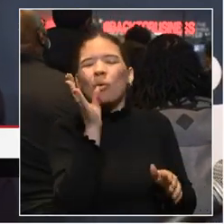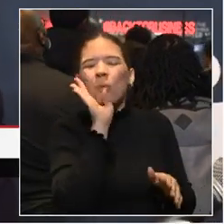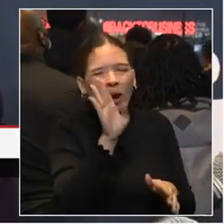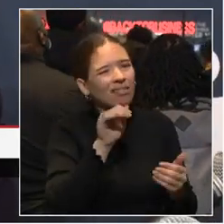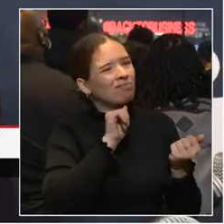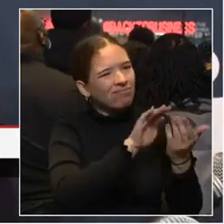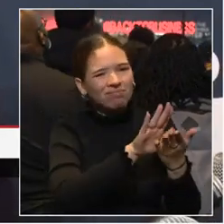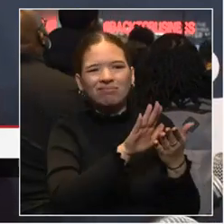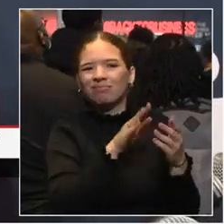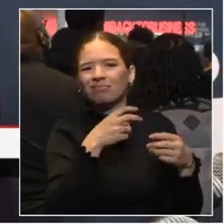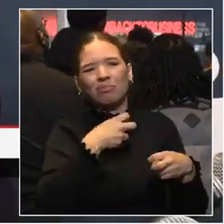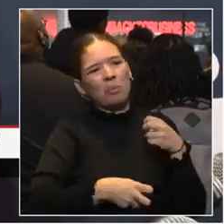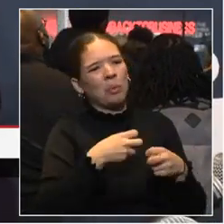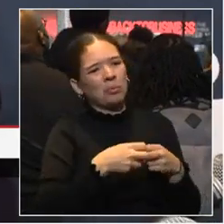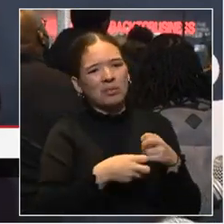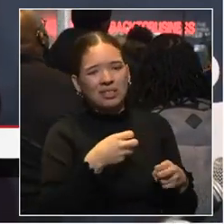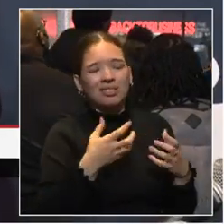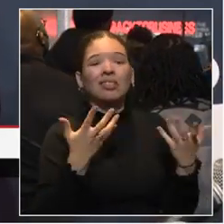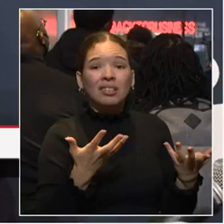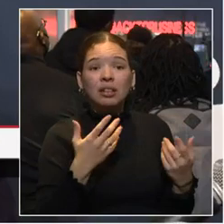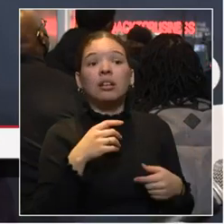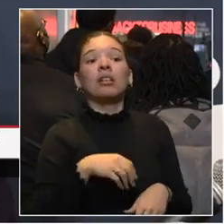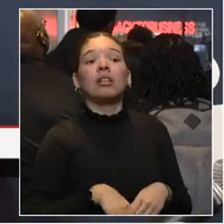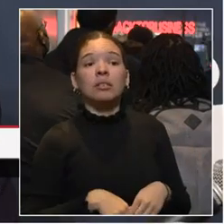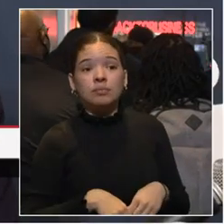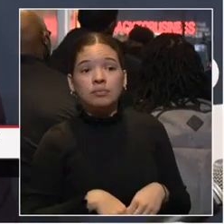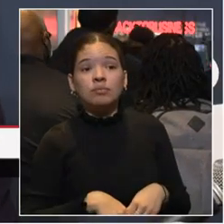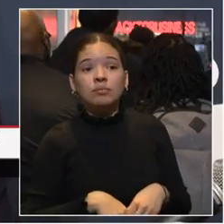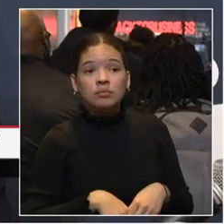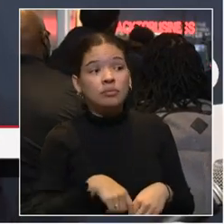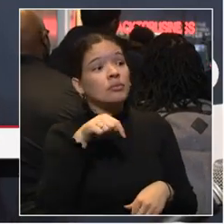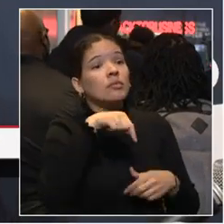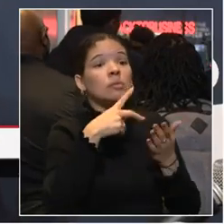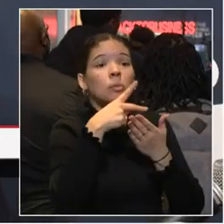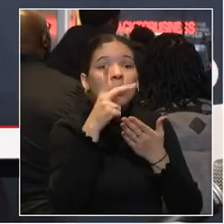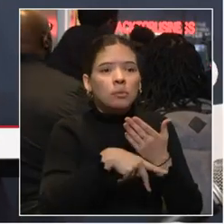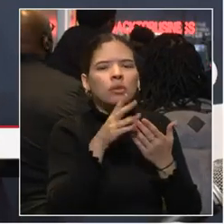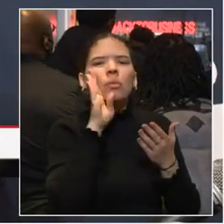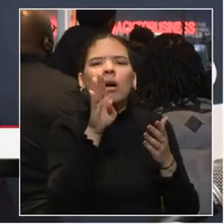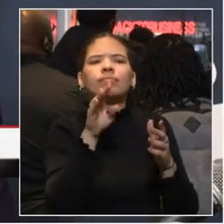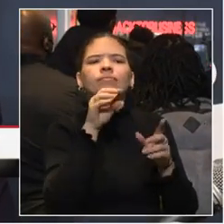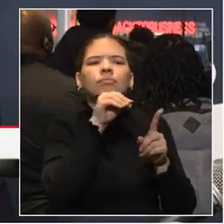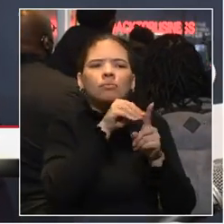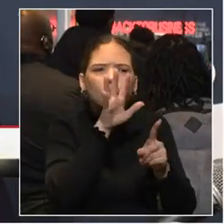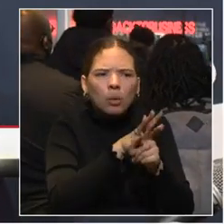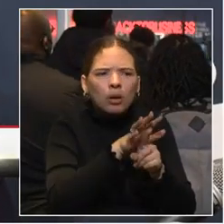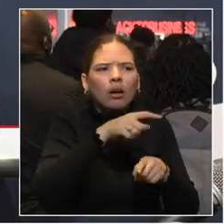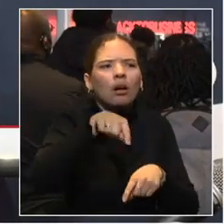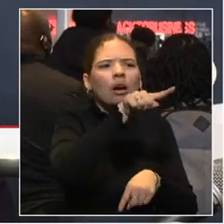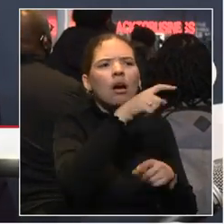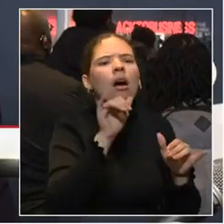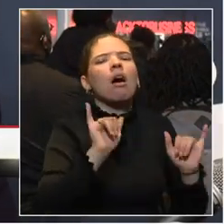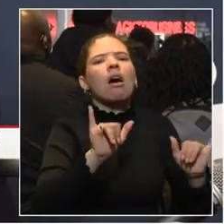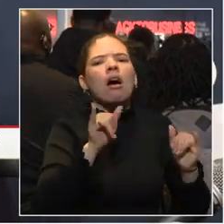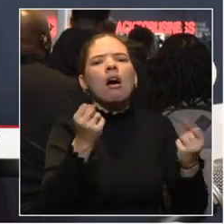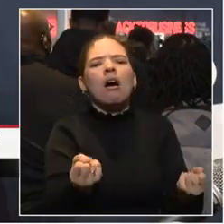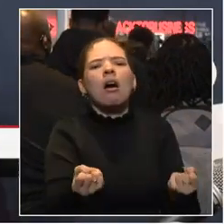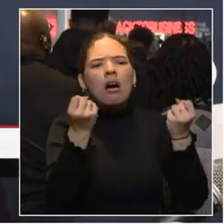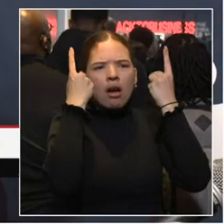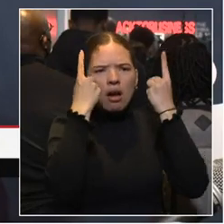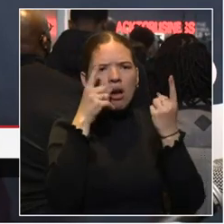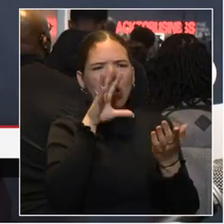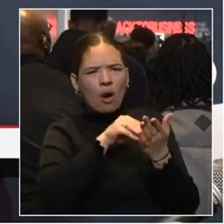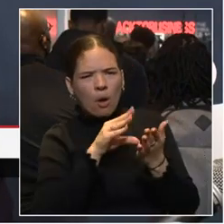about SYEP is that it is giving you that exposure early. And it's teaching you some resilience,